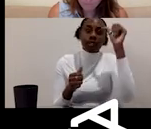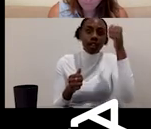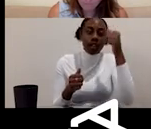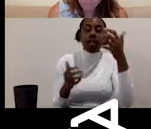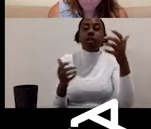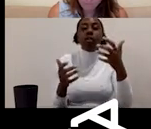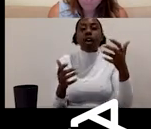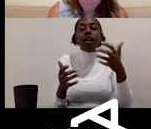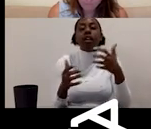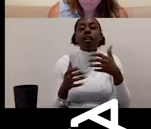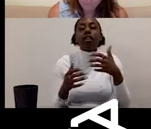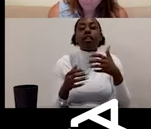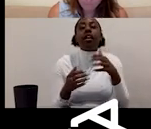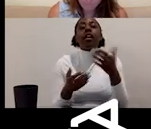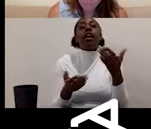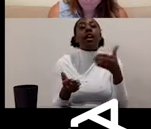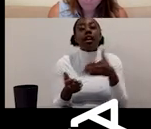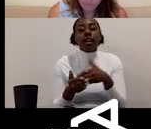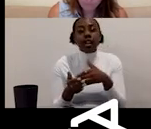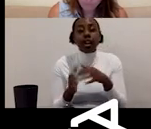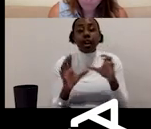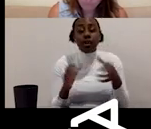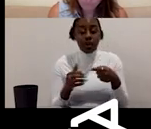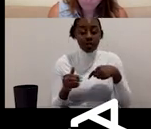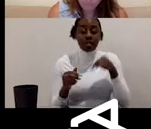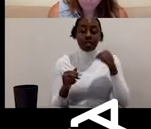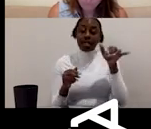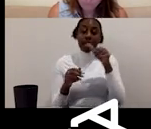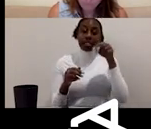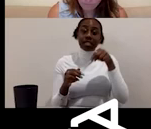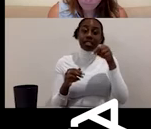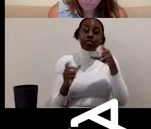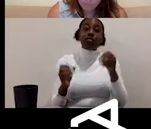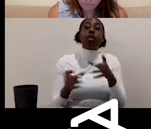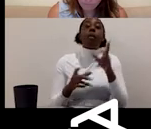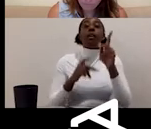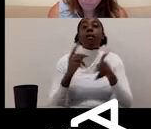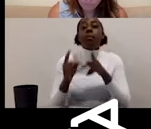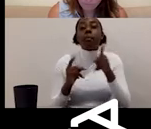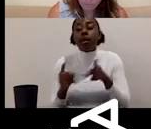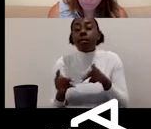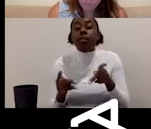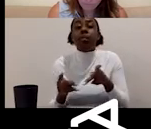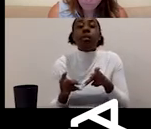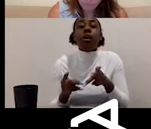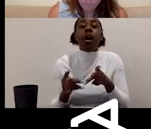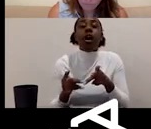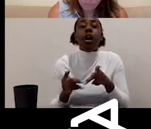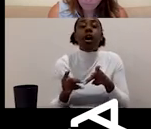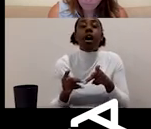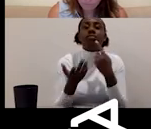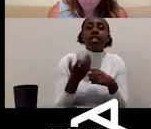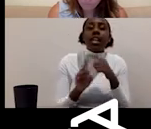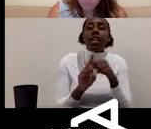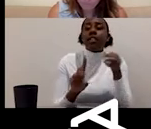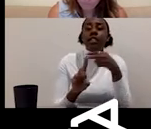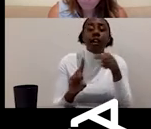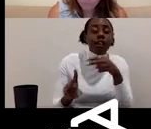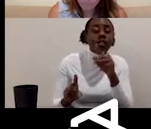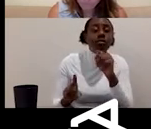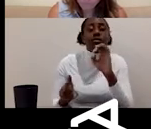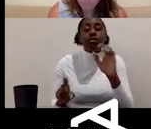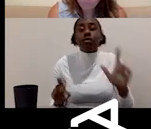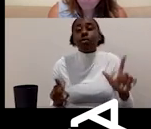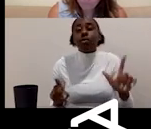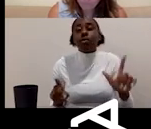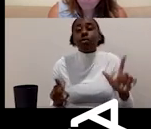know, again, groups like ours, so many folks are talking about all of these different surveillance tools and carceral tools, But